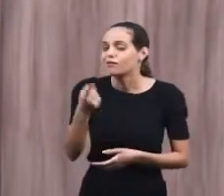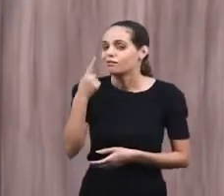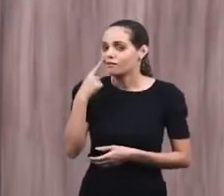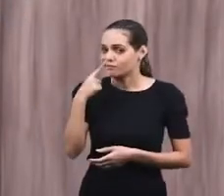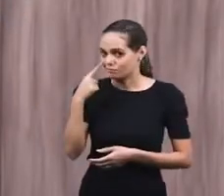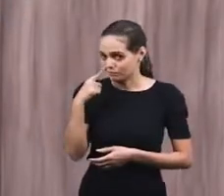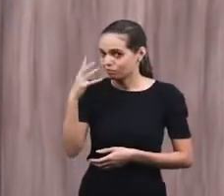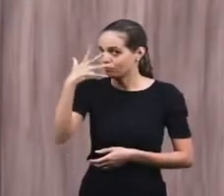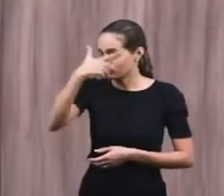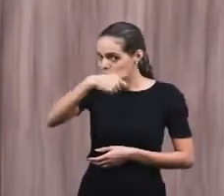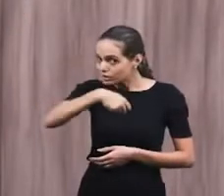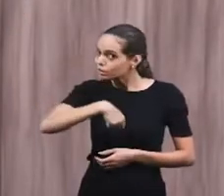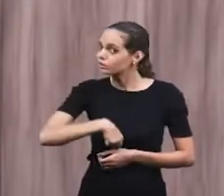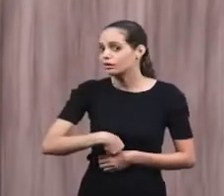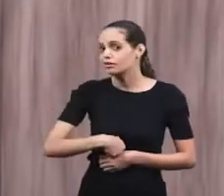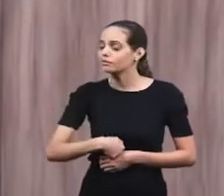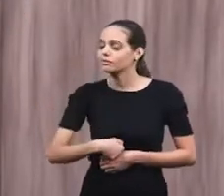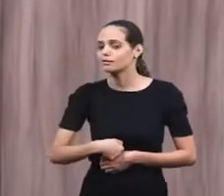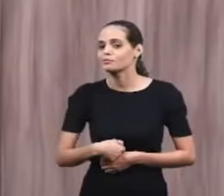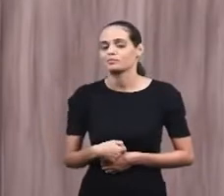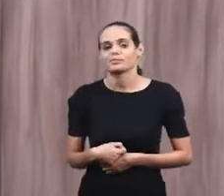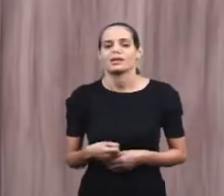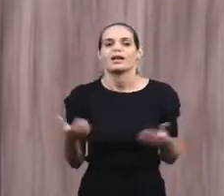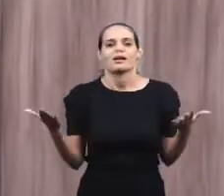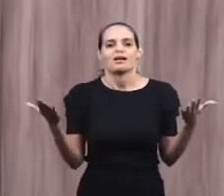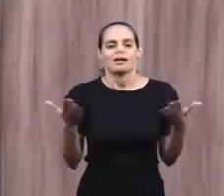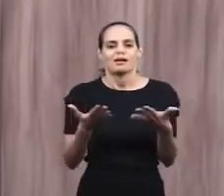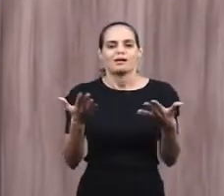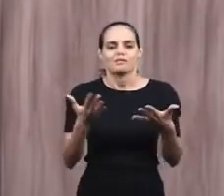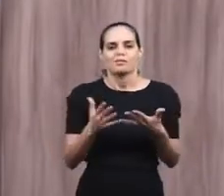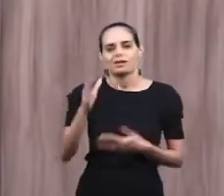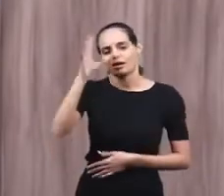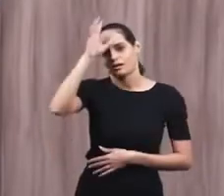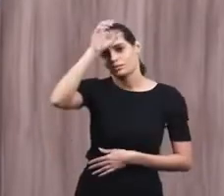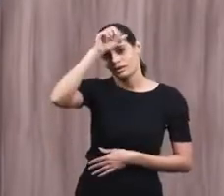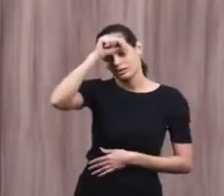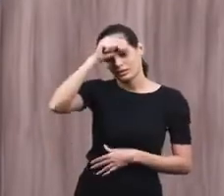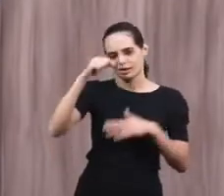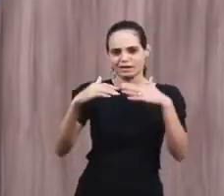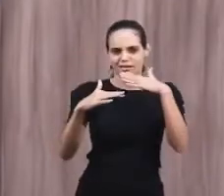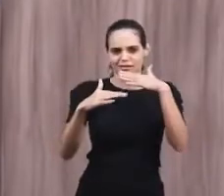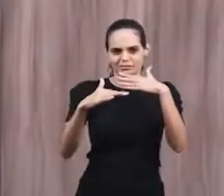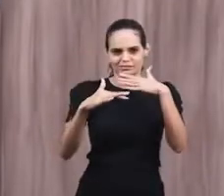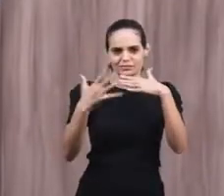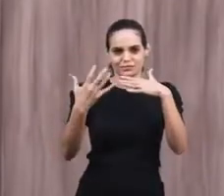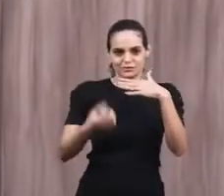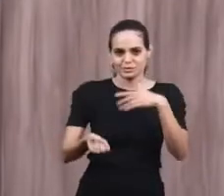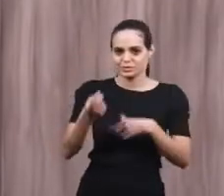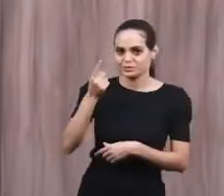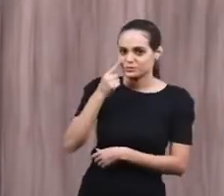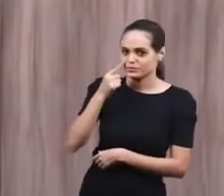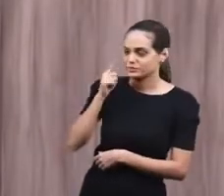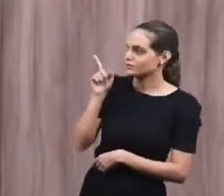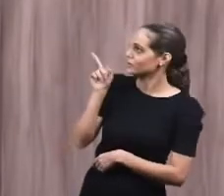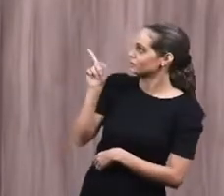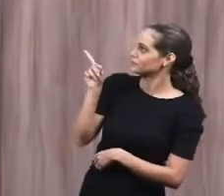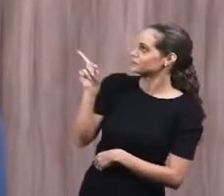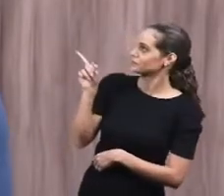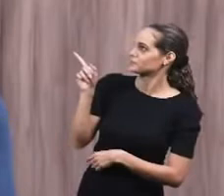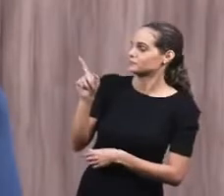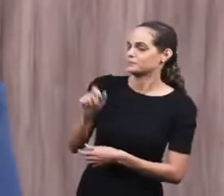hear you guys play very well. So now let's learn the position of these four notes on the recorder.